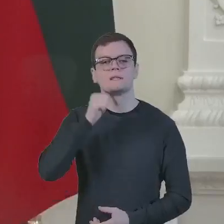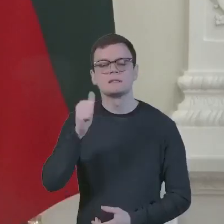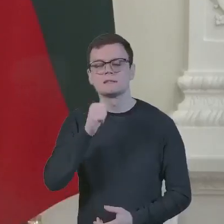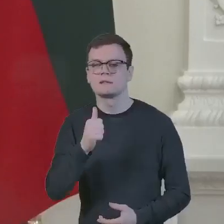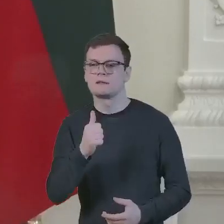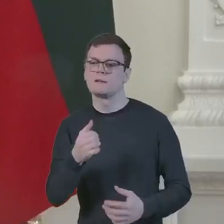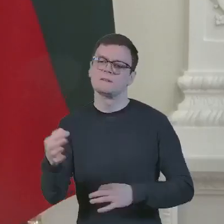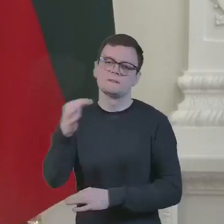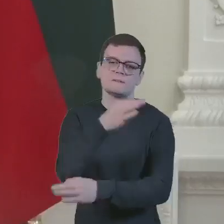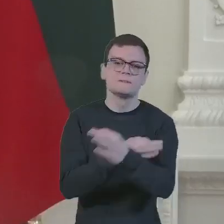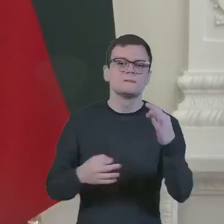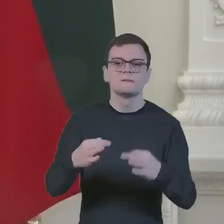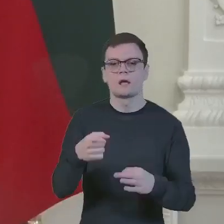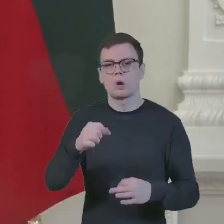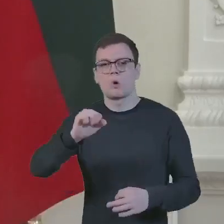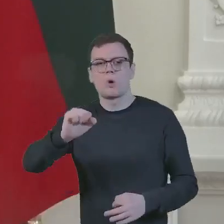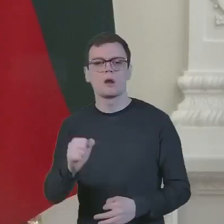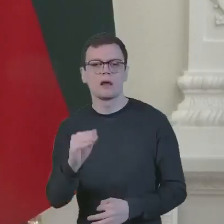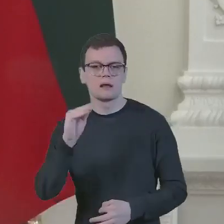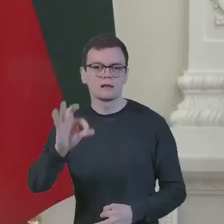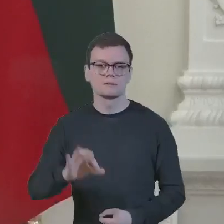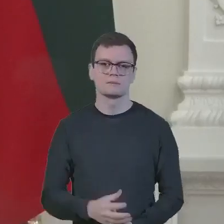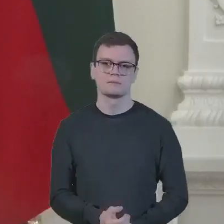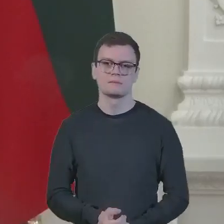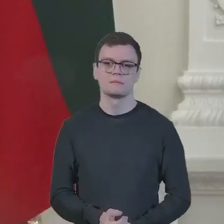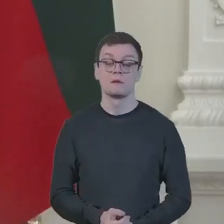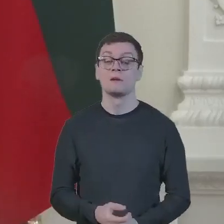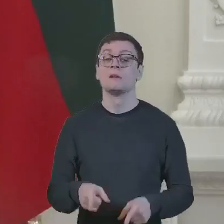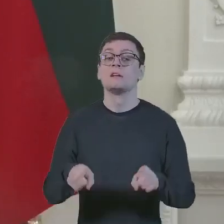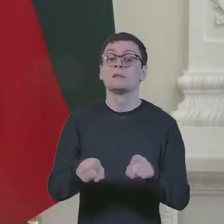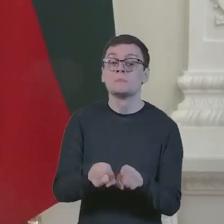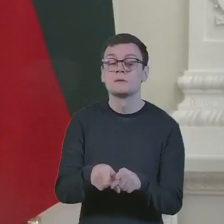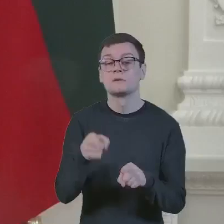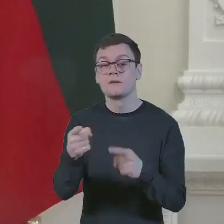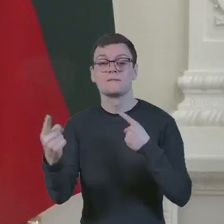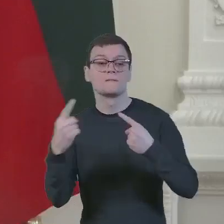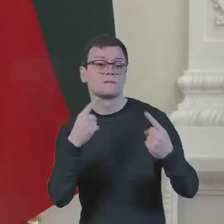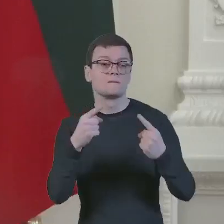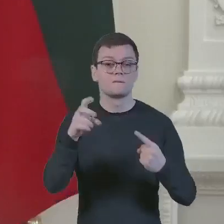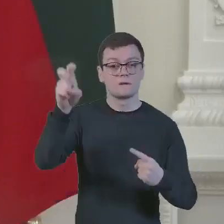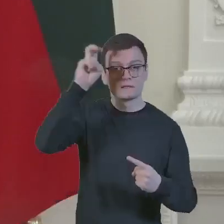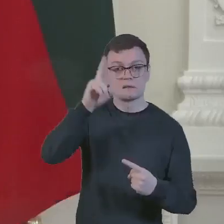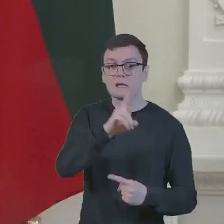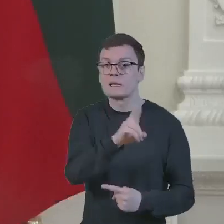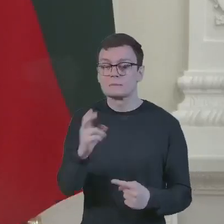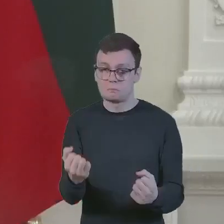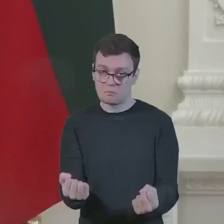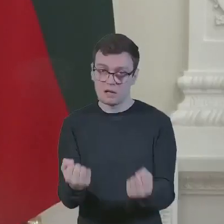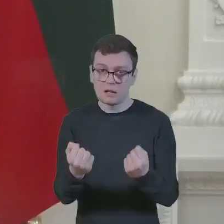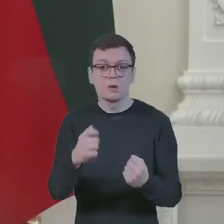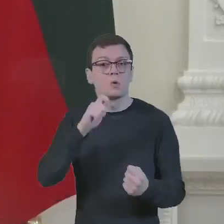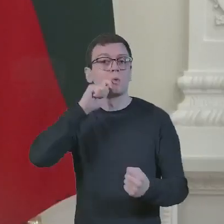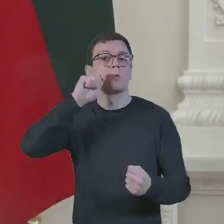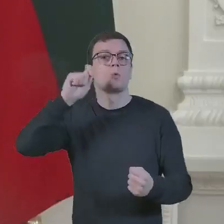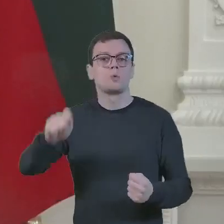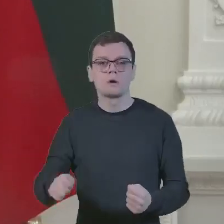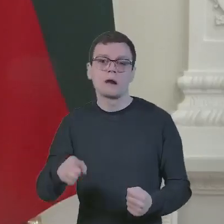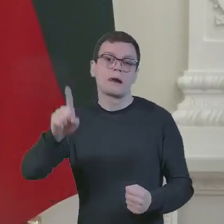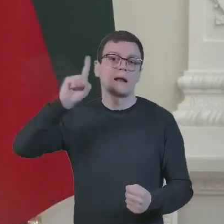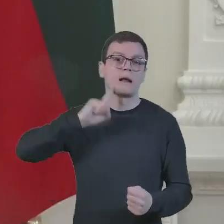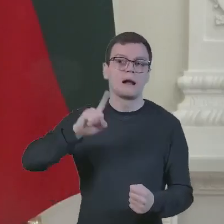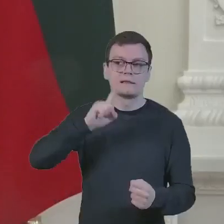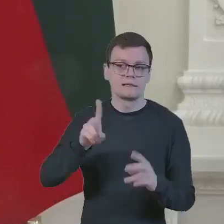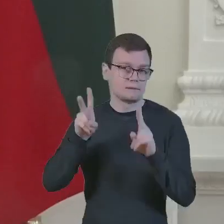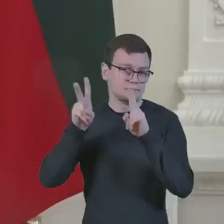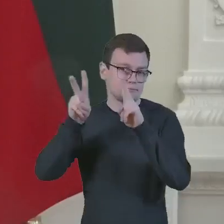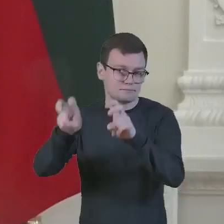status? We are discussing this issue with our colleagues in the European Union, also with those